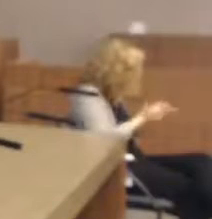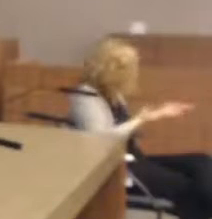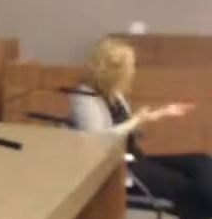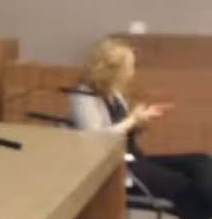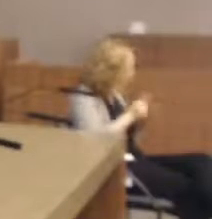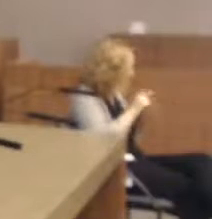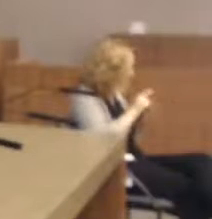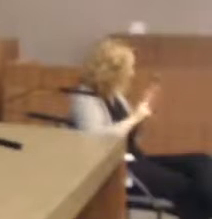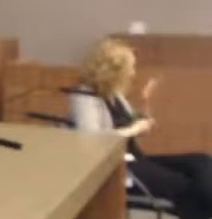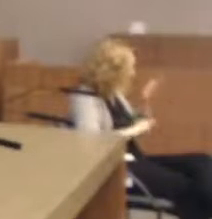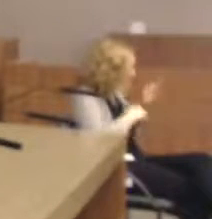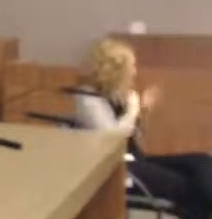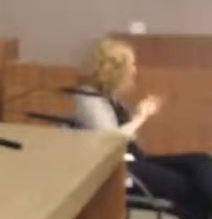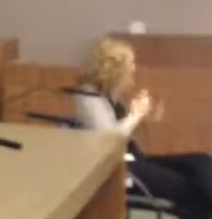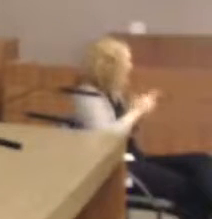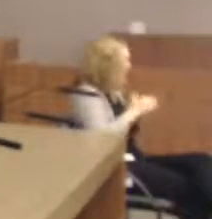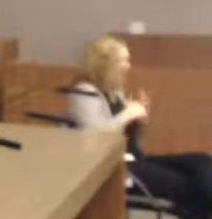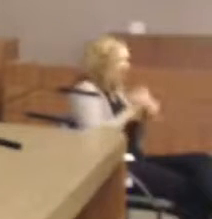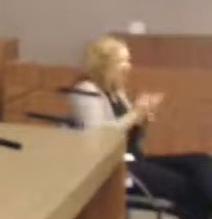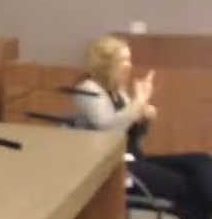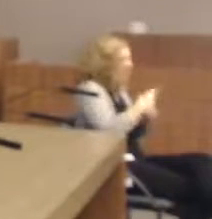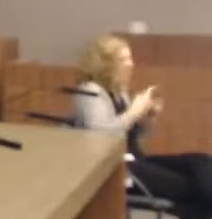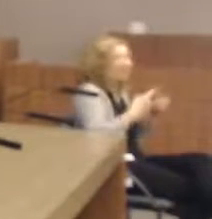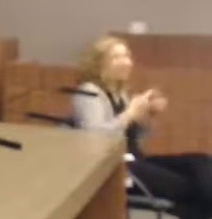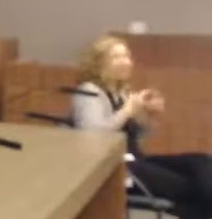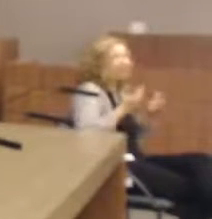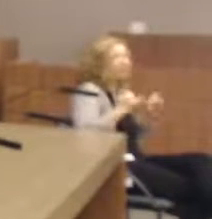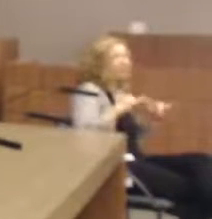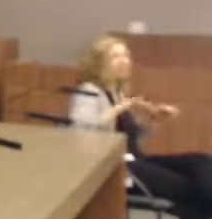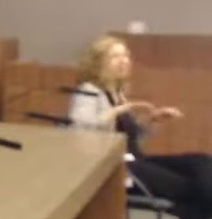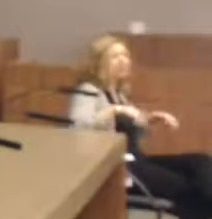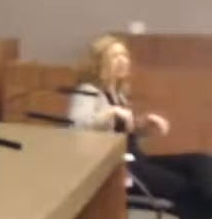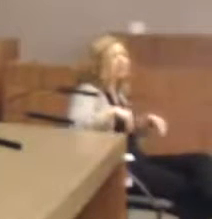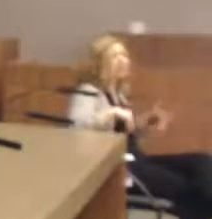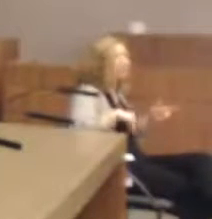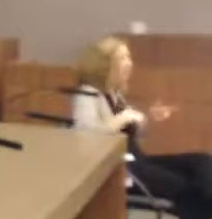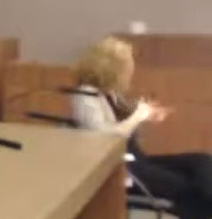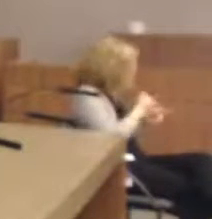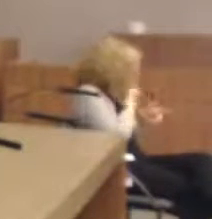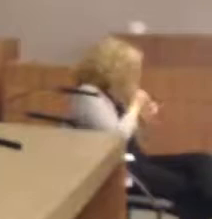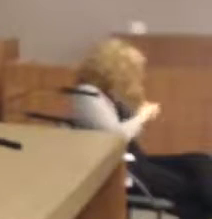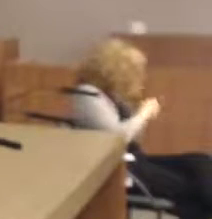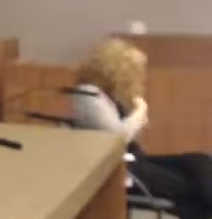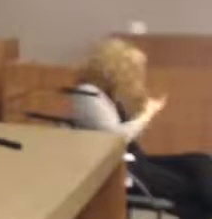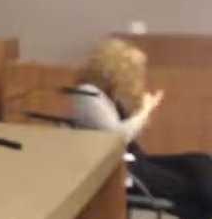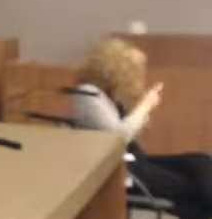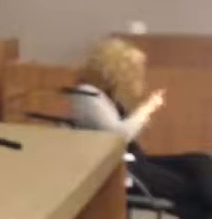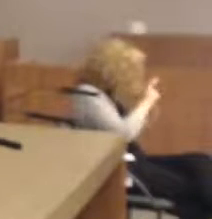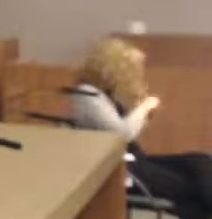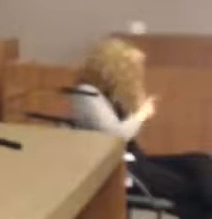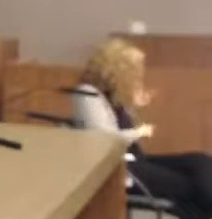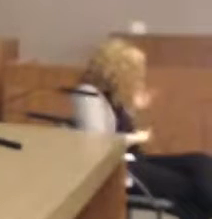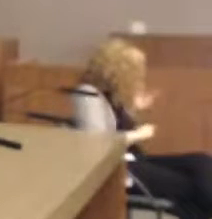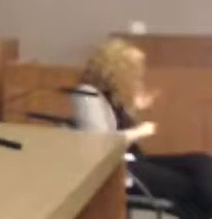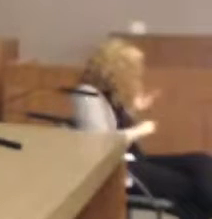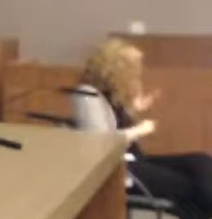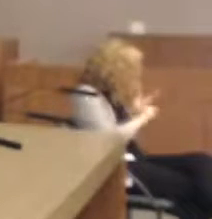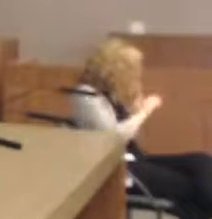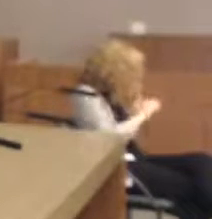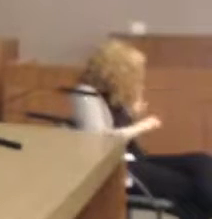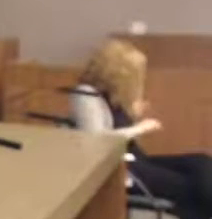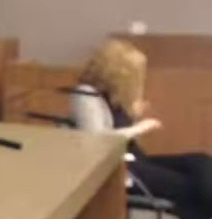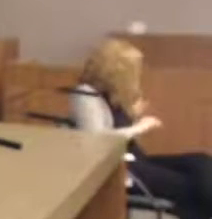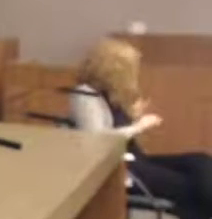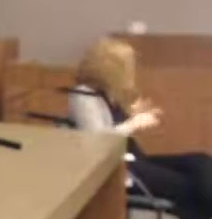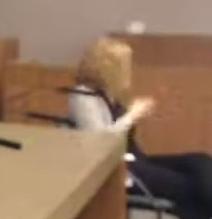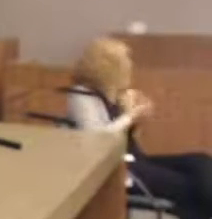get us this date, and then the next day they still haven't gotten it, and now we're like, what is wrong with you? We told you that you needed to do A, B, and C because